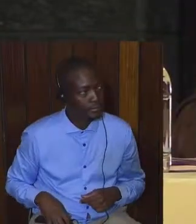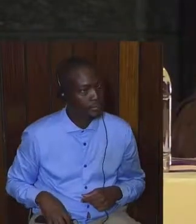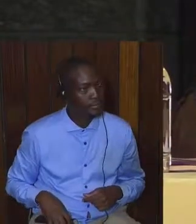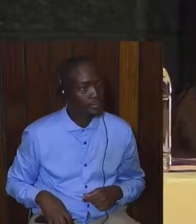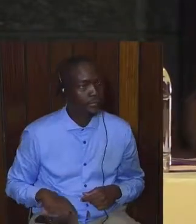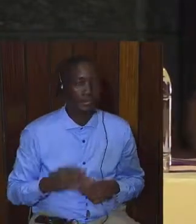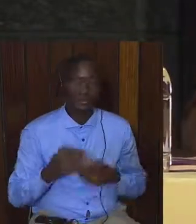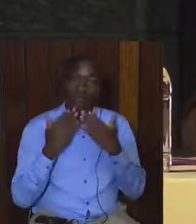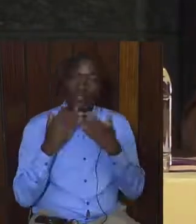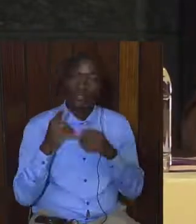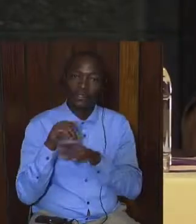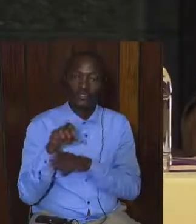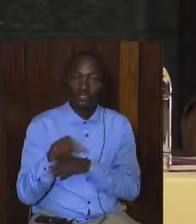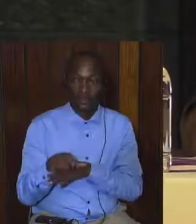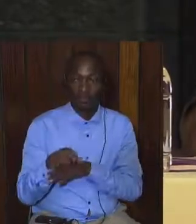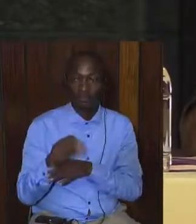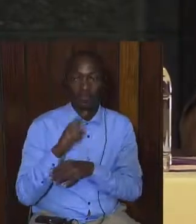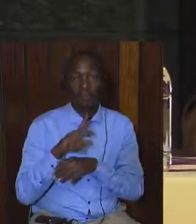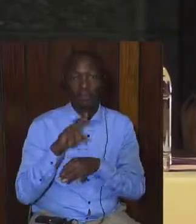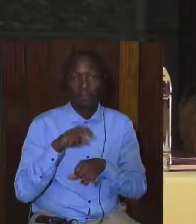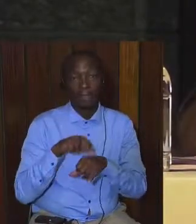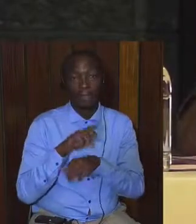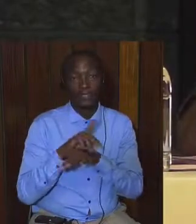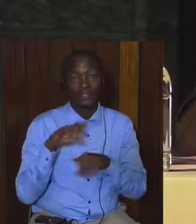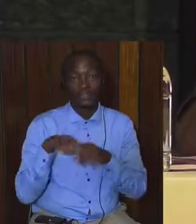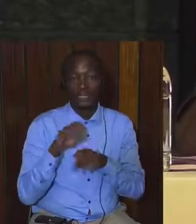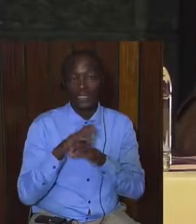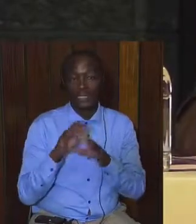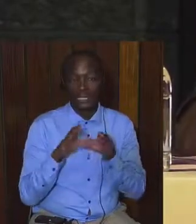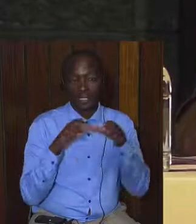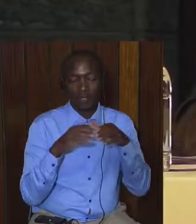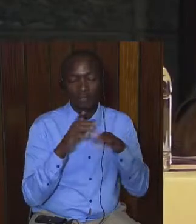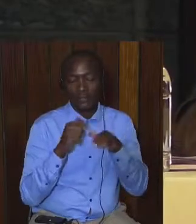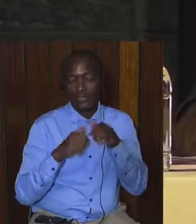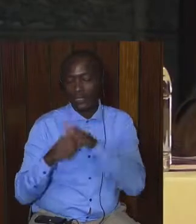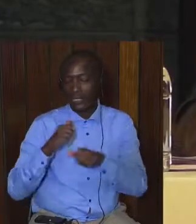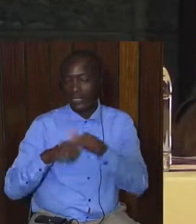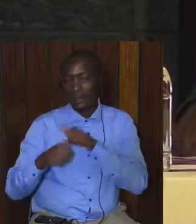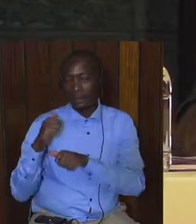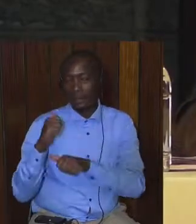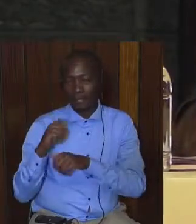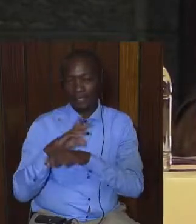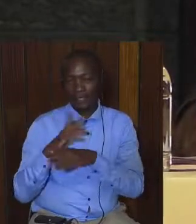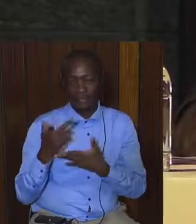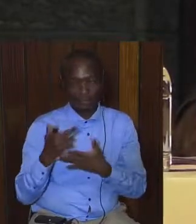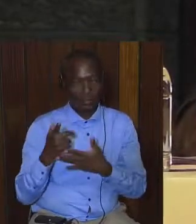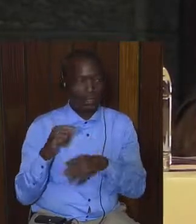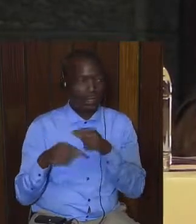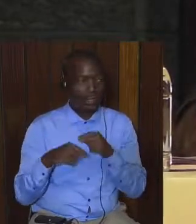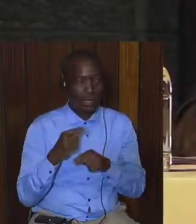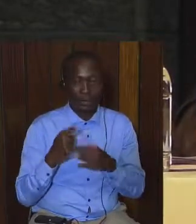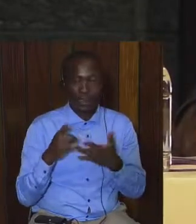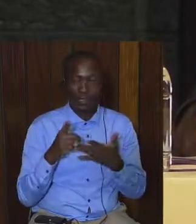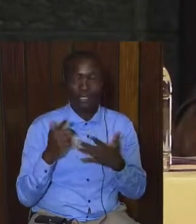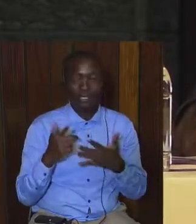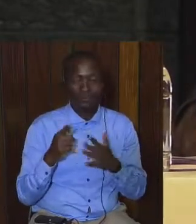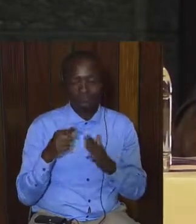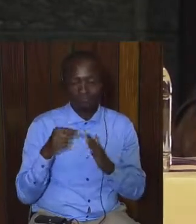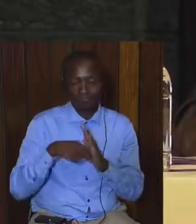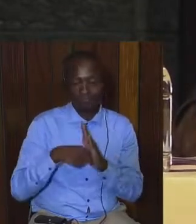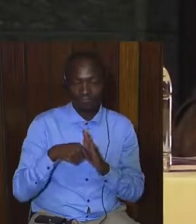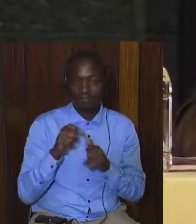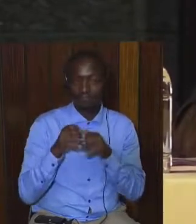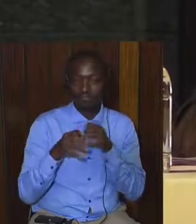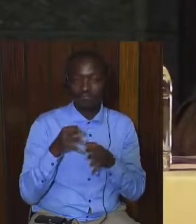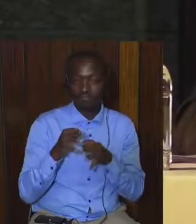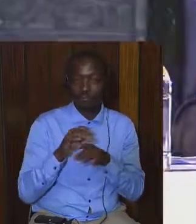Thank you, Chair. Chair, so I need to take the committee back to give a little bit back in time in terms of giving context to